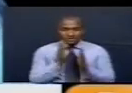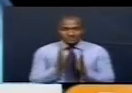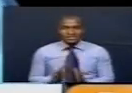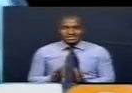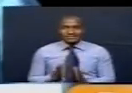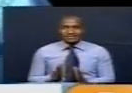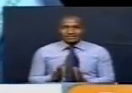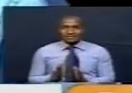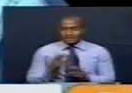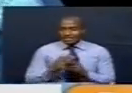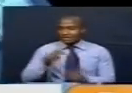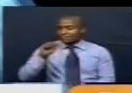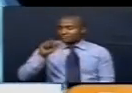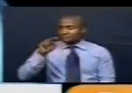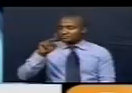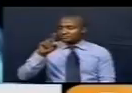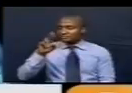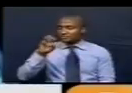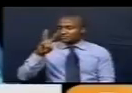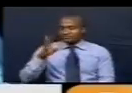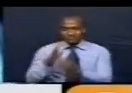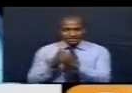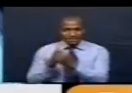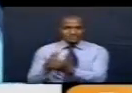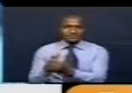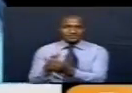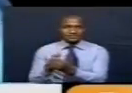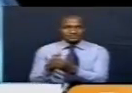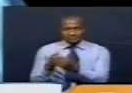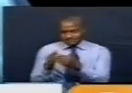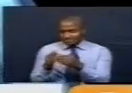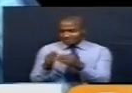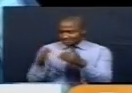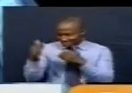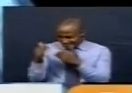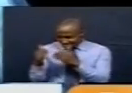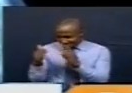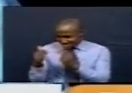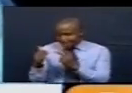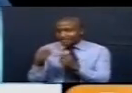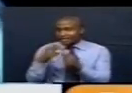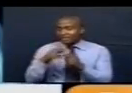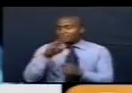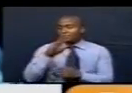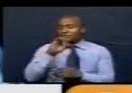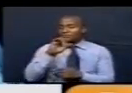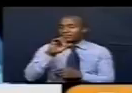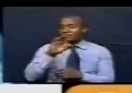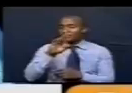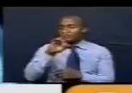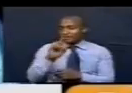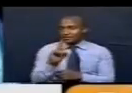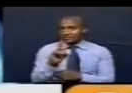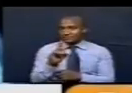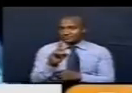Andrew Langat is taking lead against her closest competitor, that is Wilfred Lesan, who is the incumbent senator of Bomet